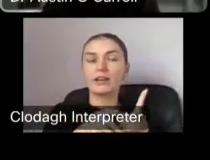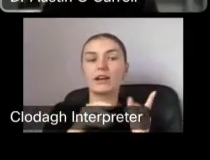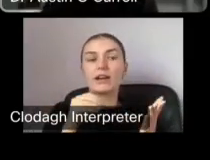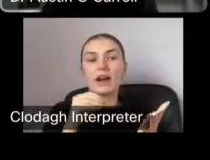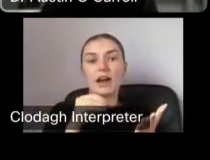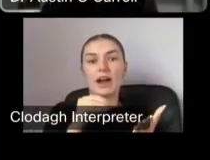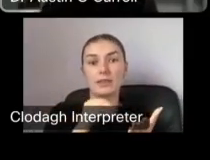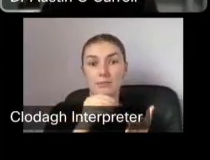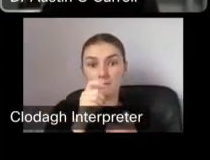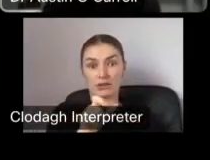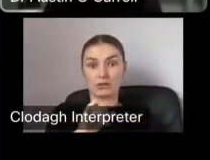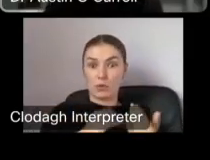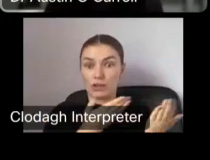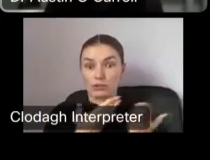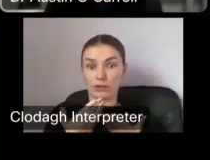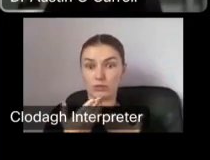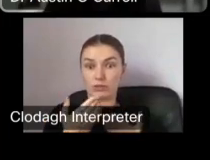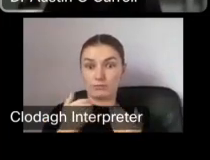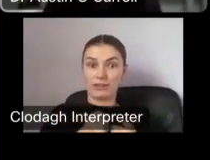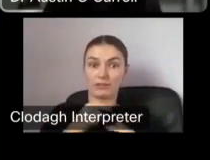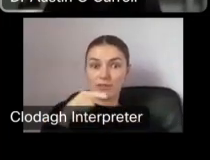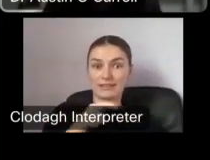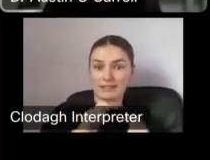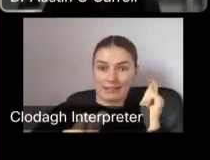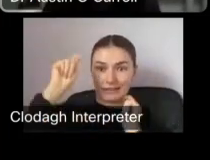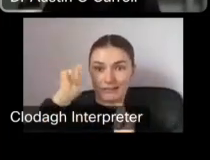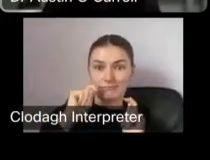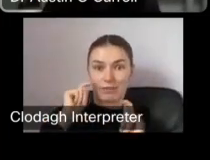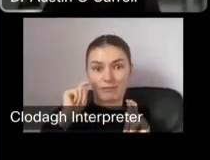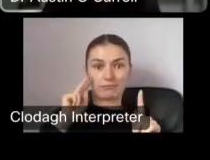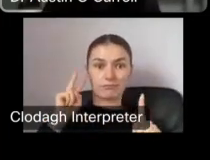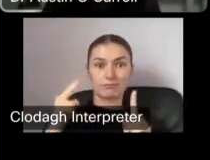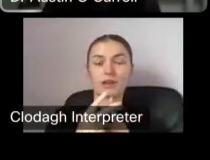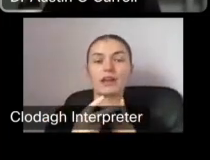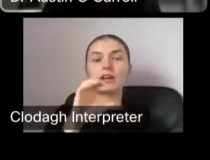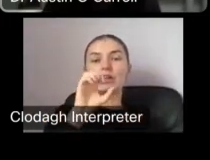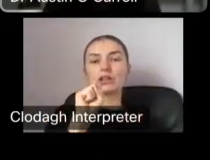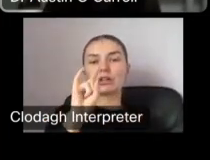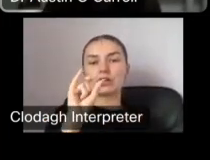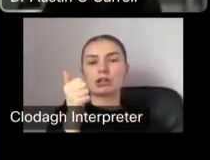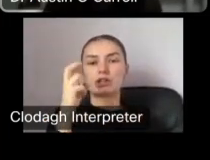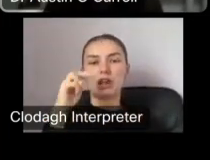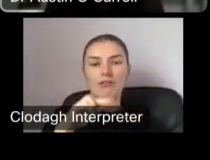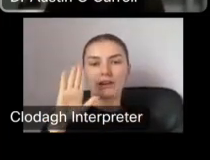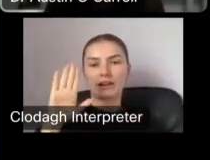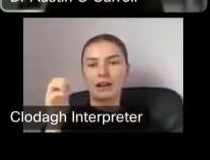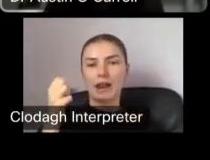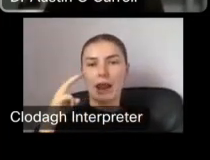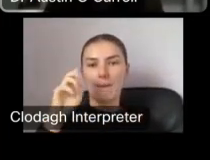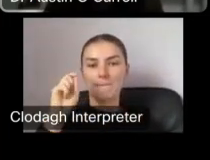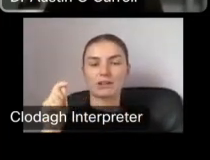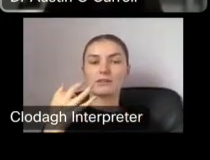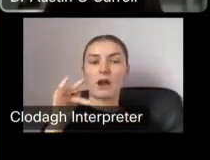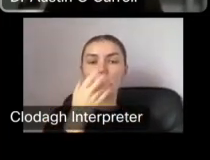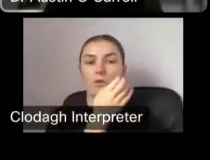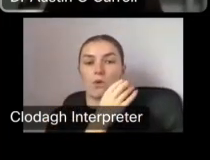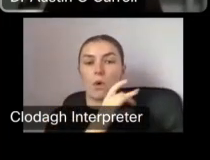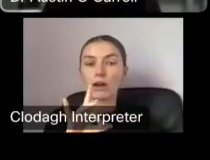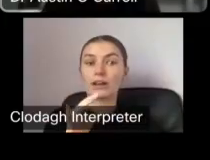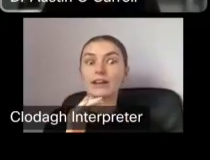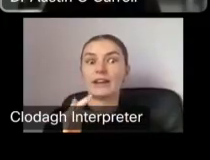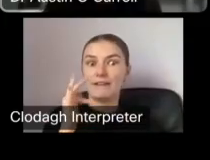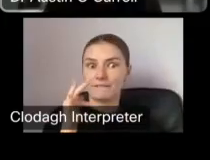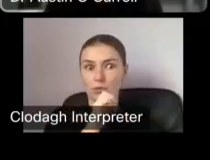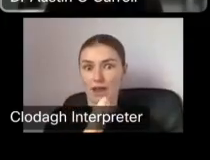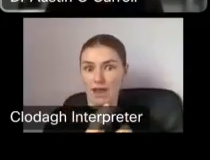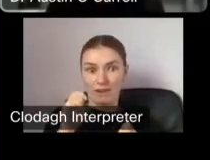person who introduced me to this vein of thinking was Sharon Lambert from Cork, who, if you ever get a chance to listen to, she's a much better